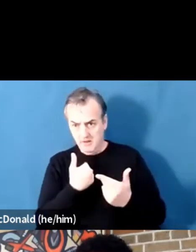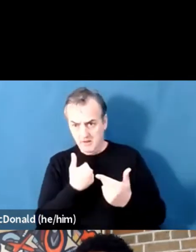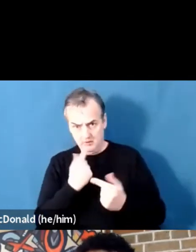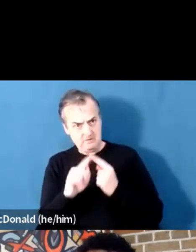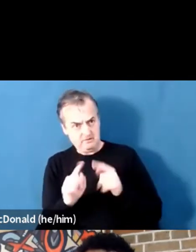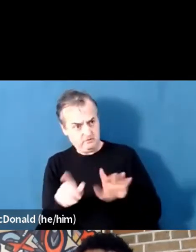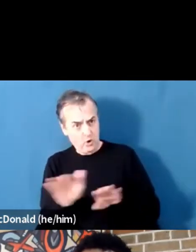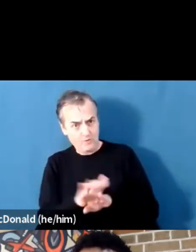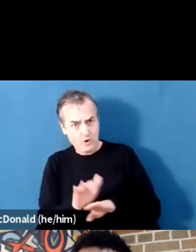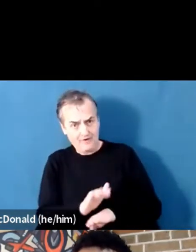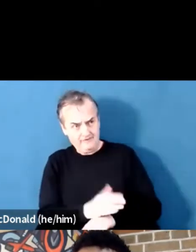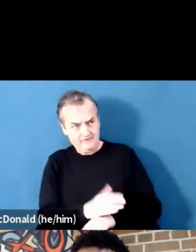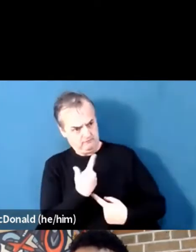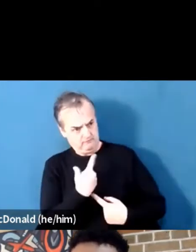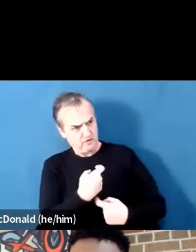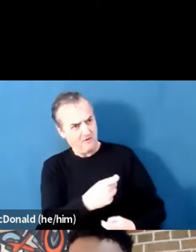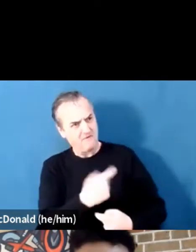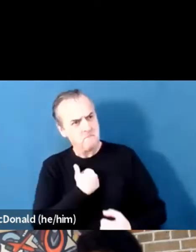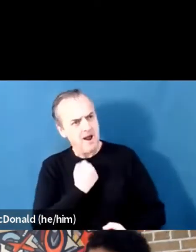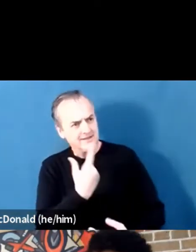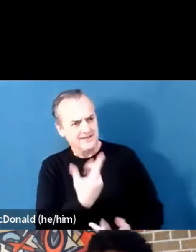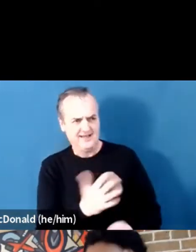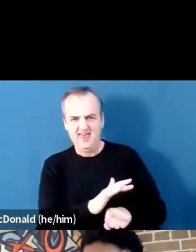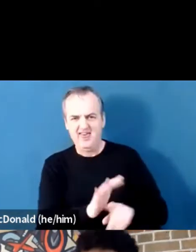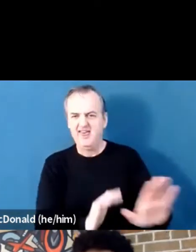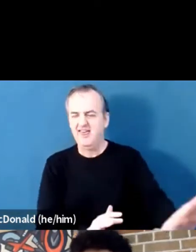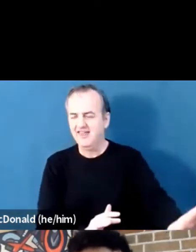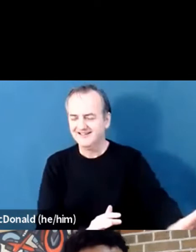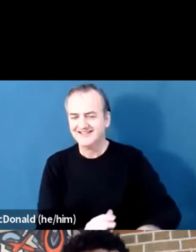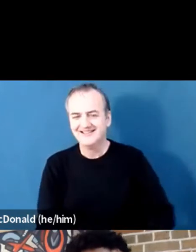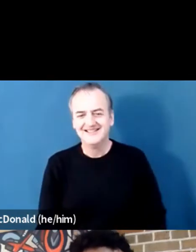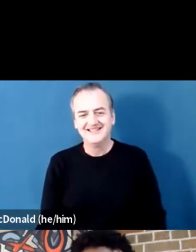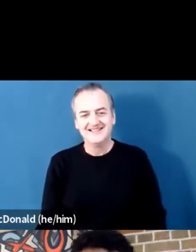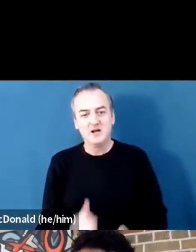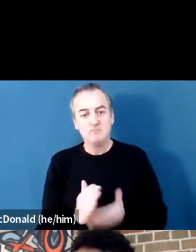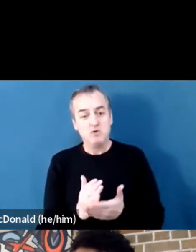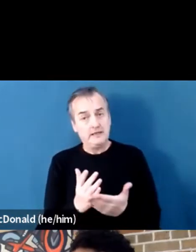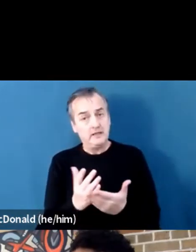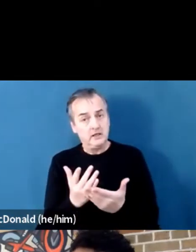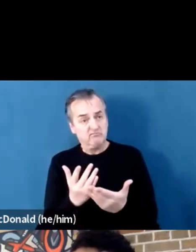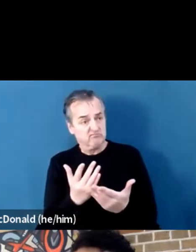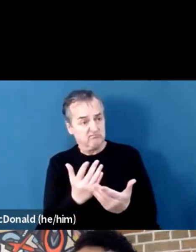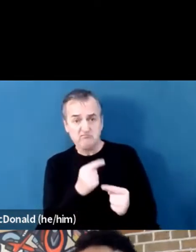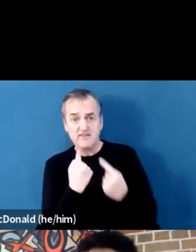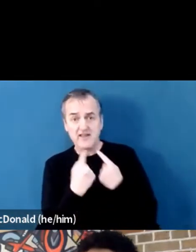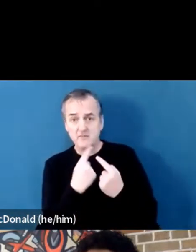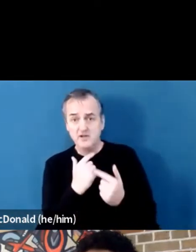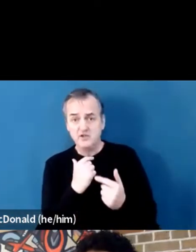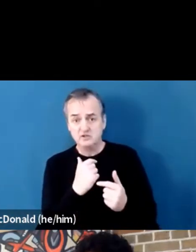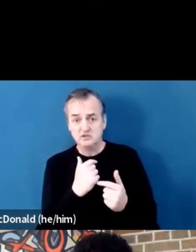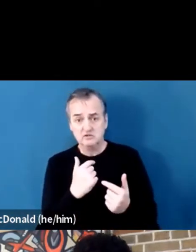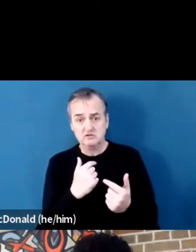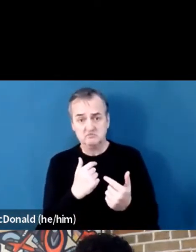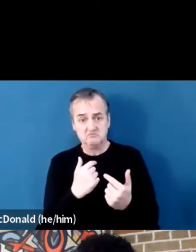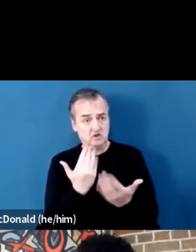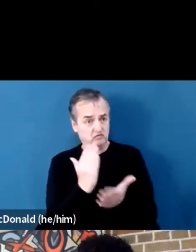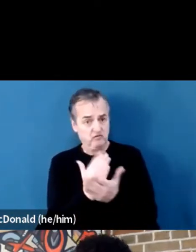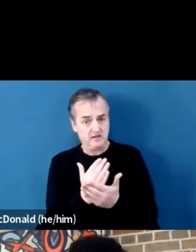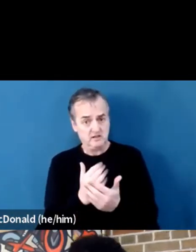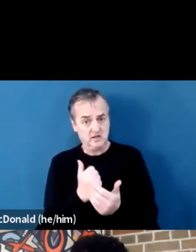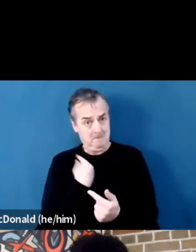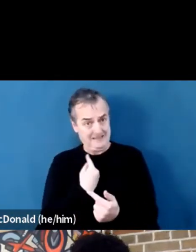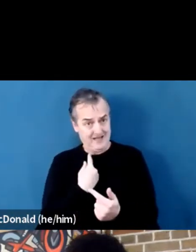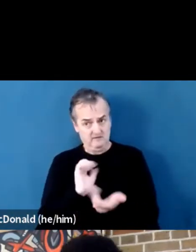I think you've been nicking mine there. I'm only joking, but yeah, really, really covered it. And like, I'm nowhere near